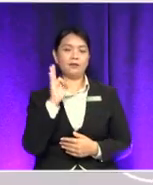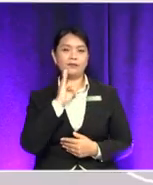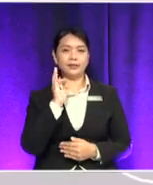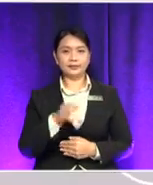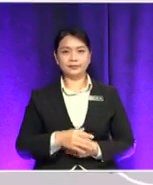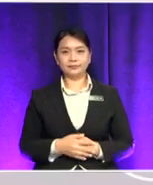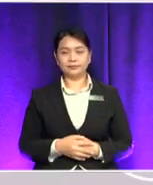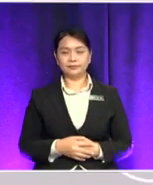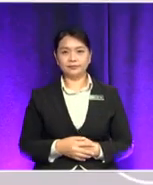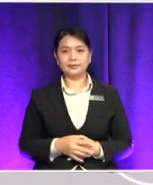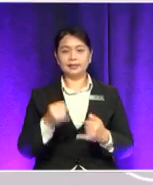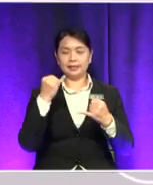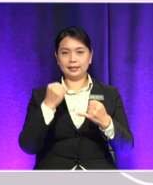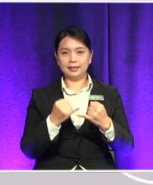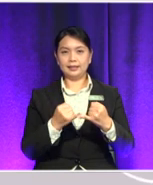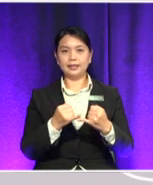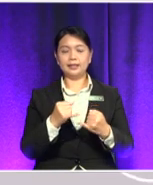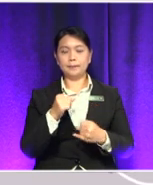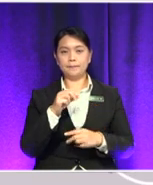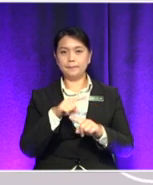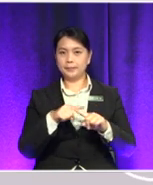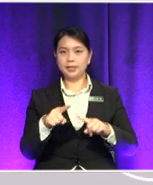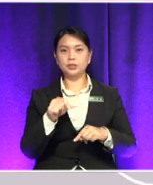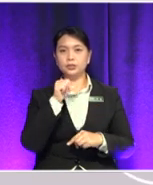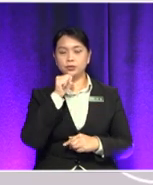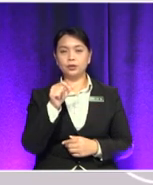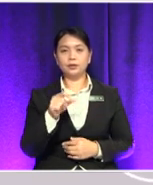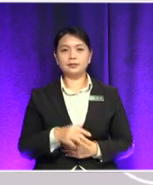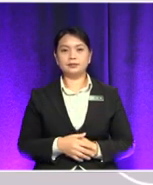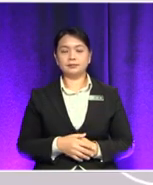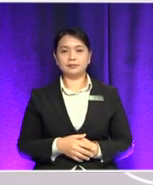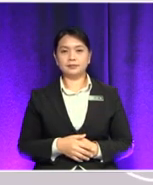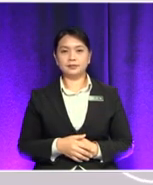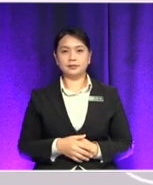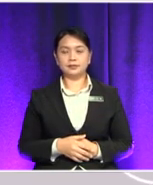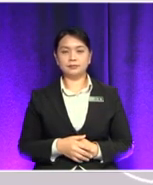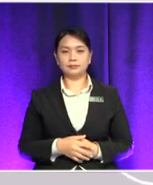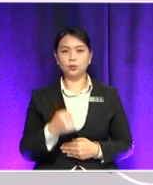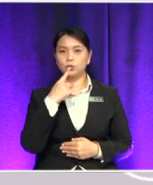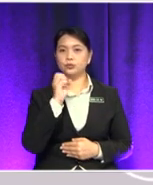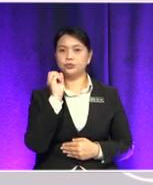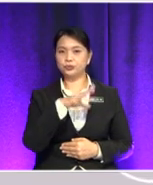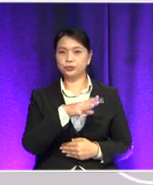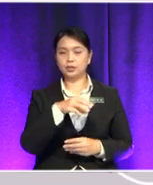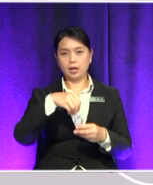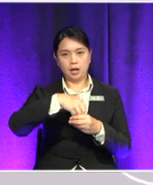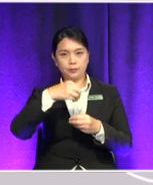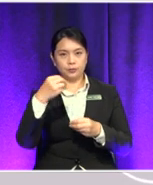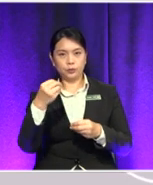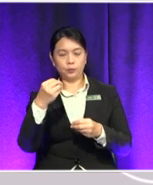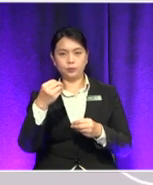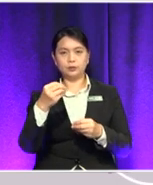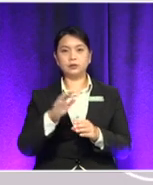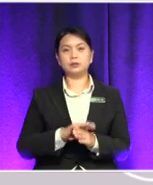Last but not least, the litter came from the irresponsible drivers who throw the rubbish out from the window without thinking about the consequences of